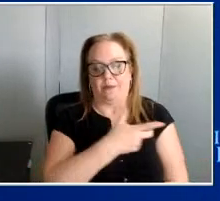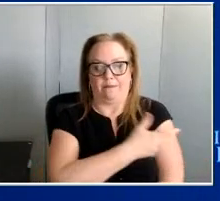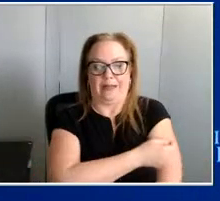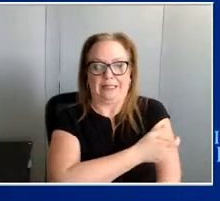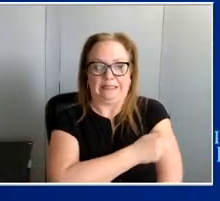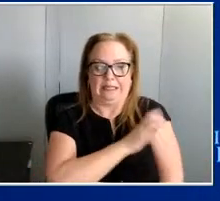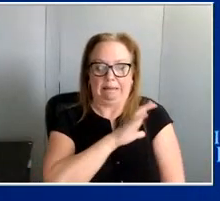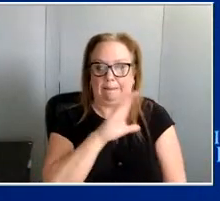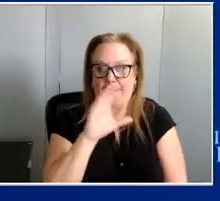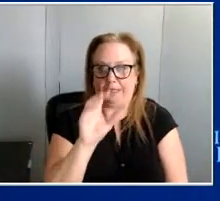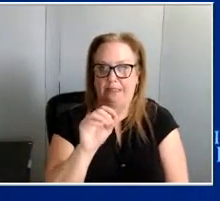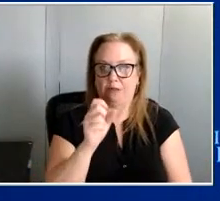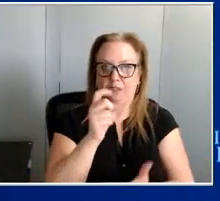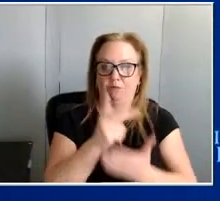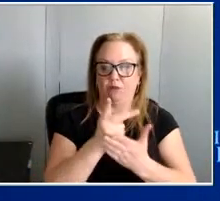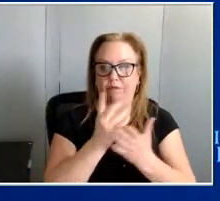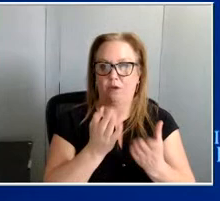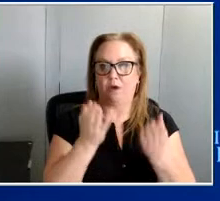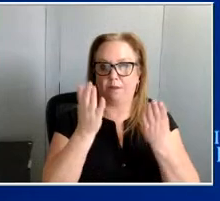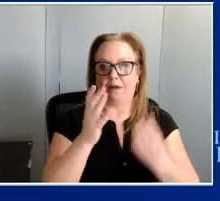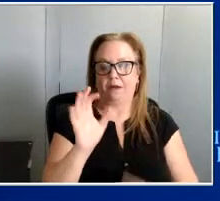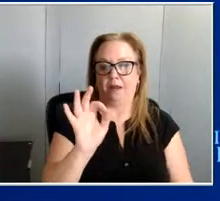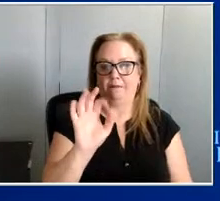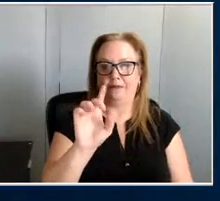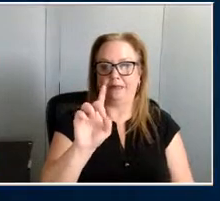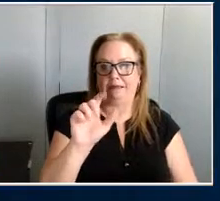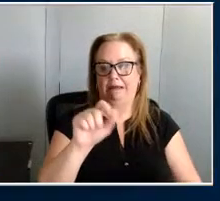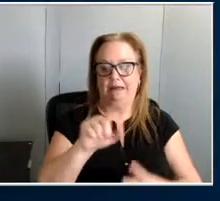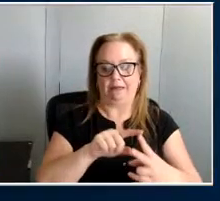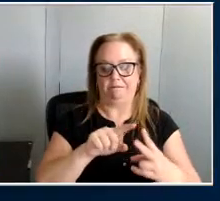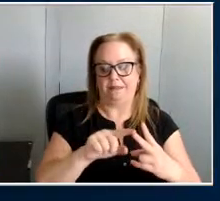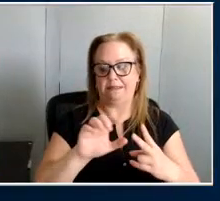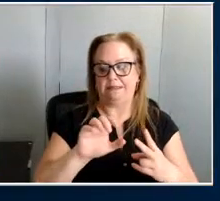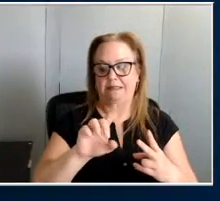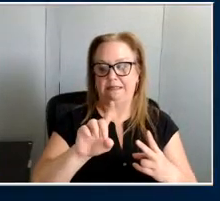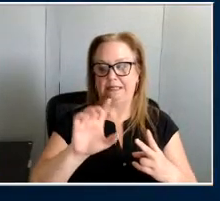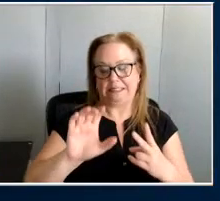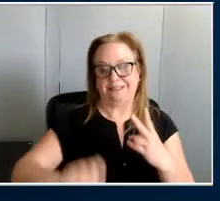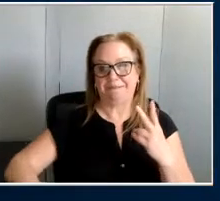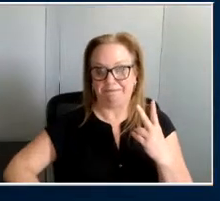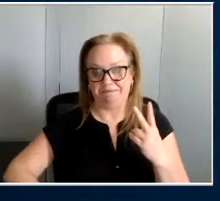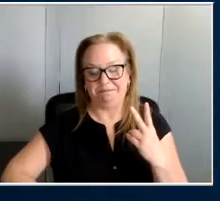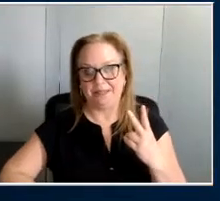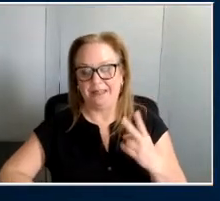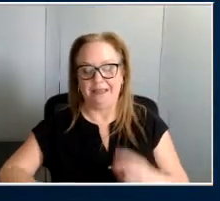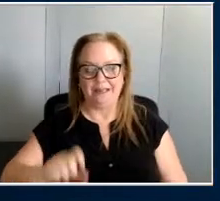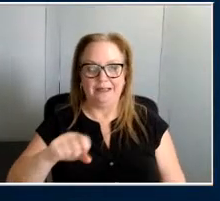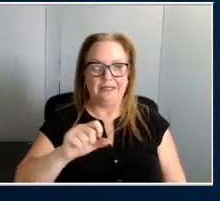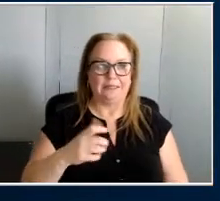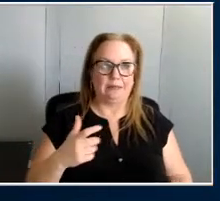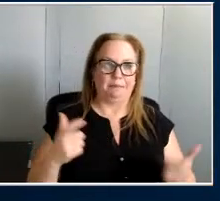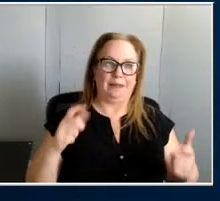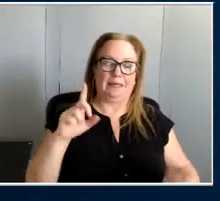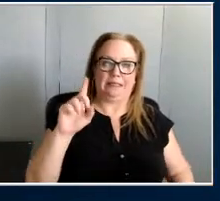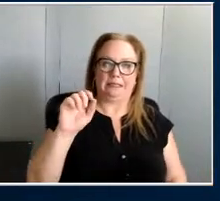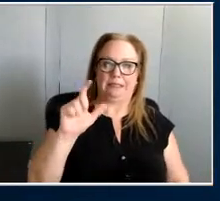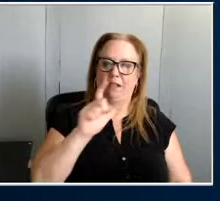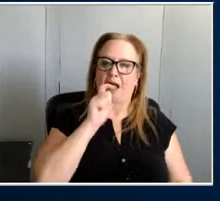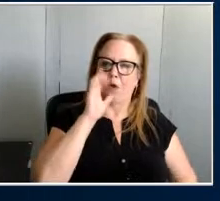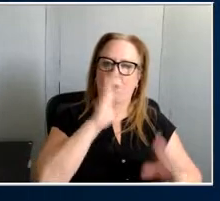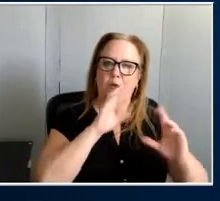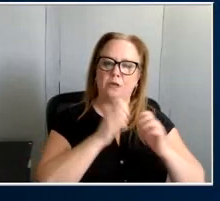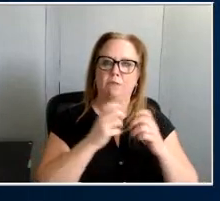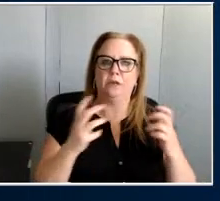is approved or recommended by the FDA and CDC. Yeah, it's kind of a big deal out there, and I don't think I worry too much about whether